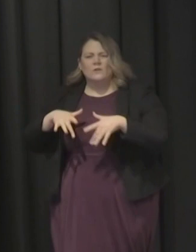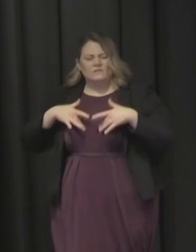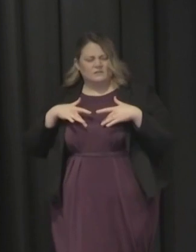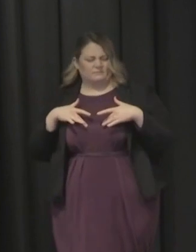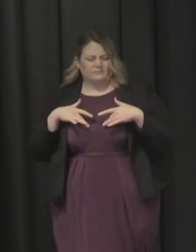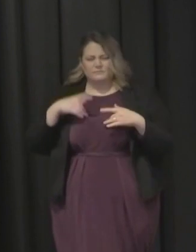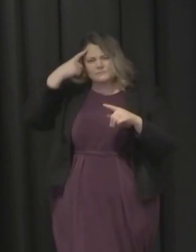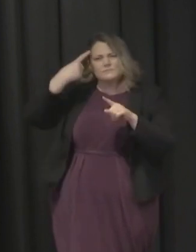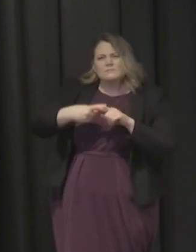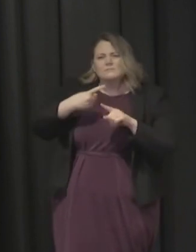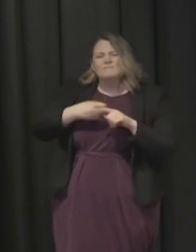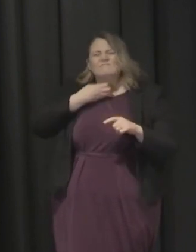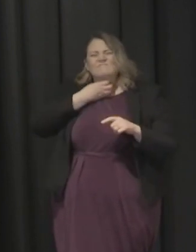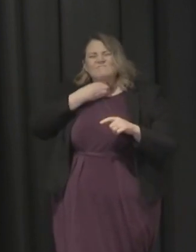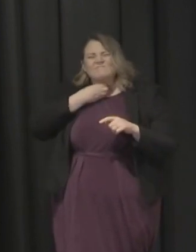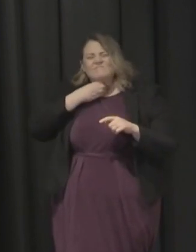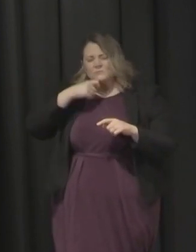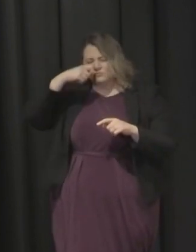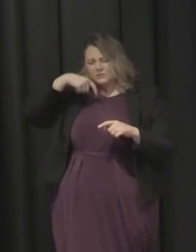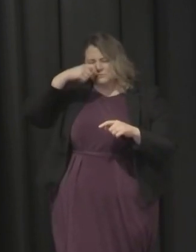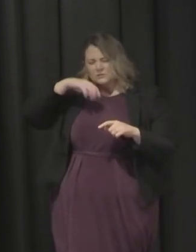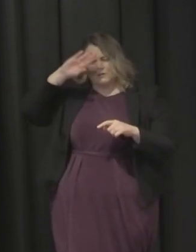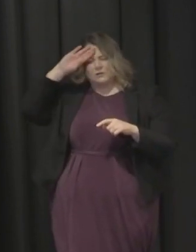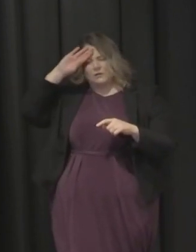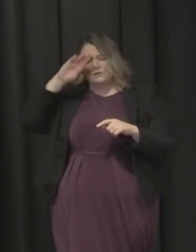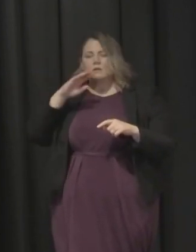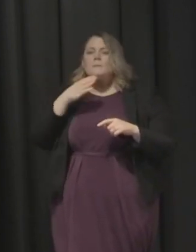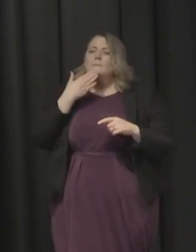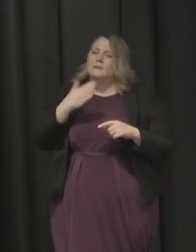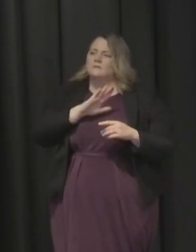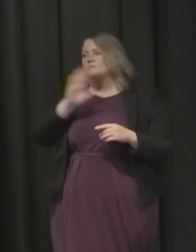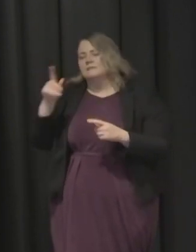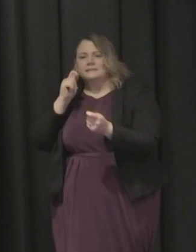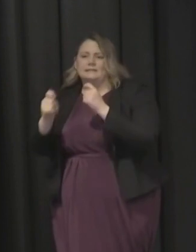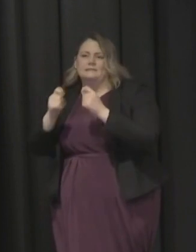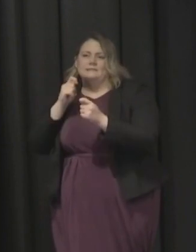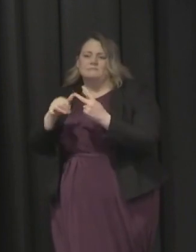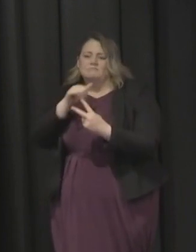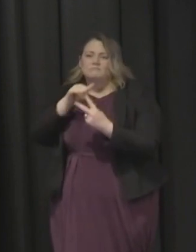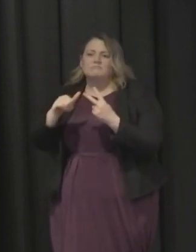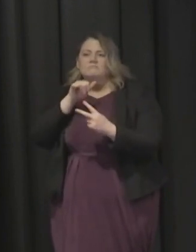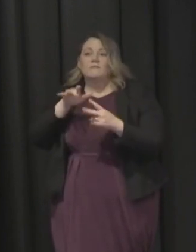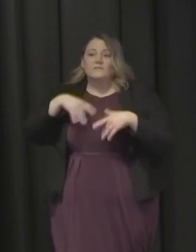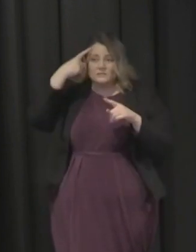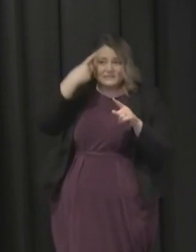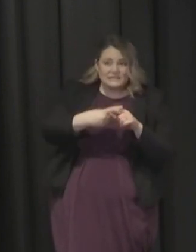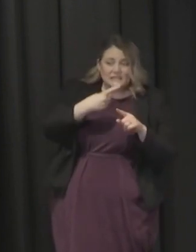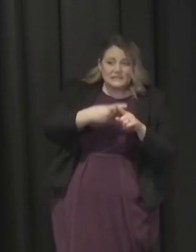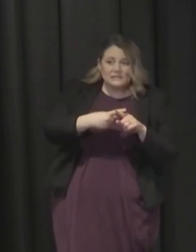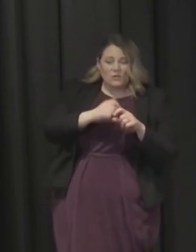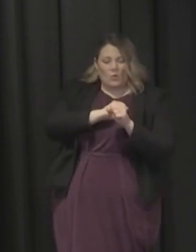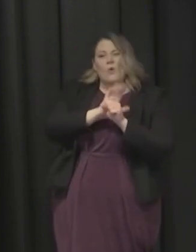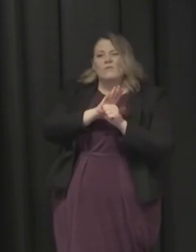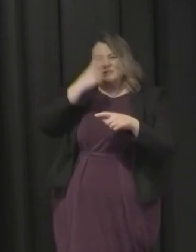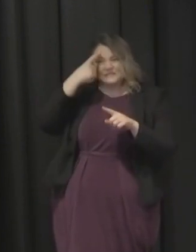Also, you'll recall that yesterday we announced that our roadmap to reopening in a COVID-safe way,